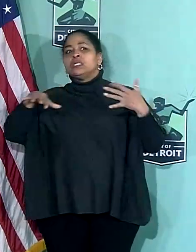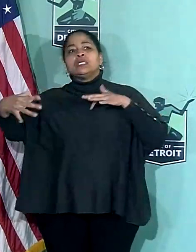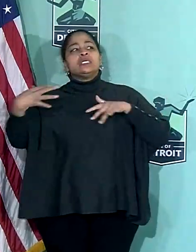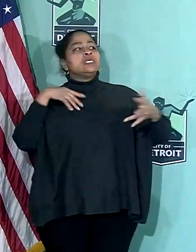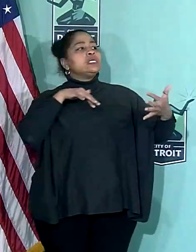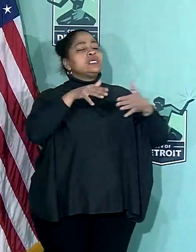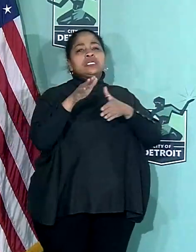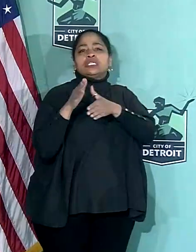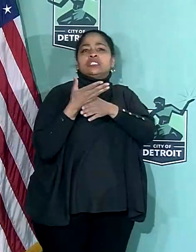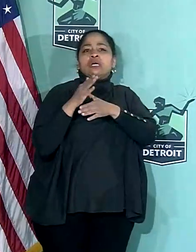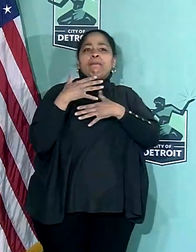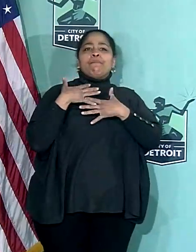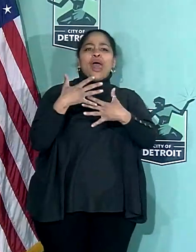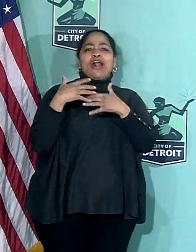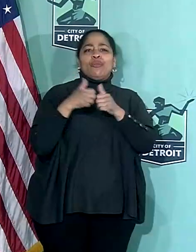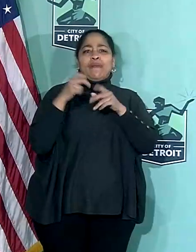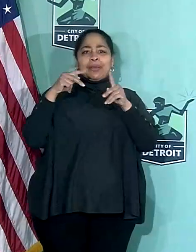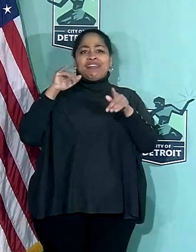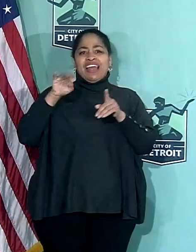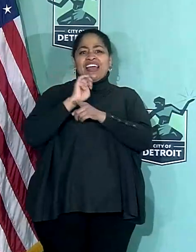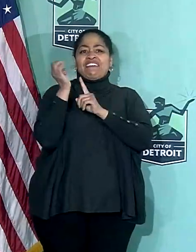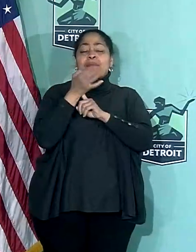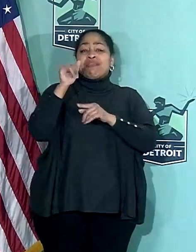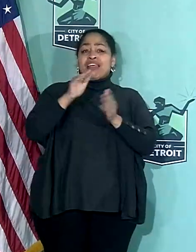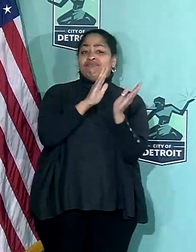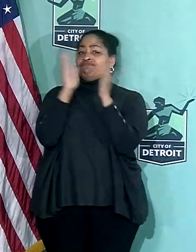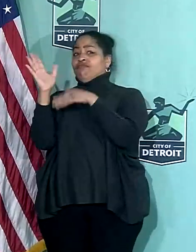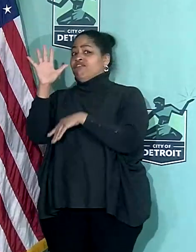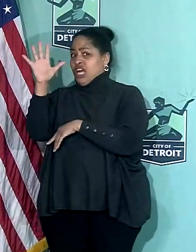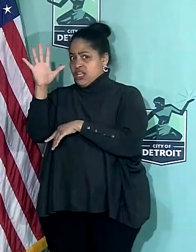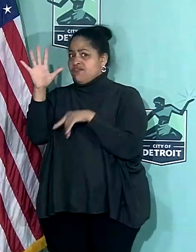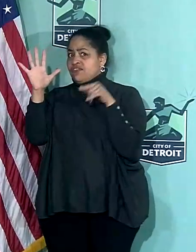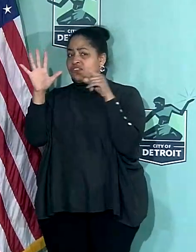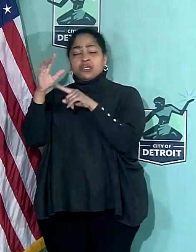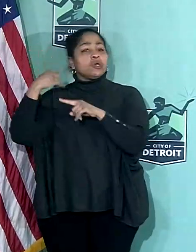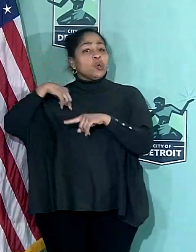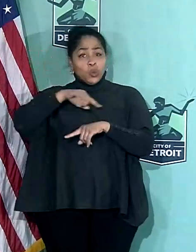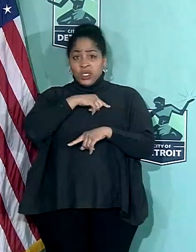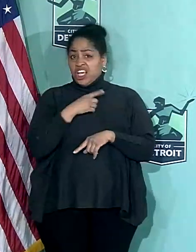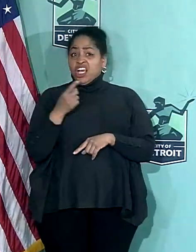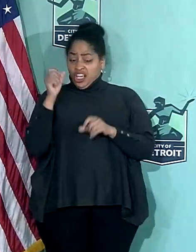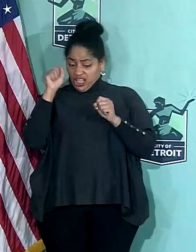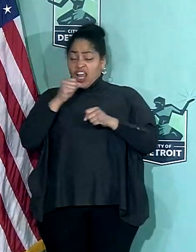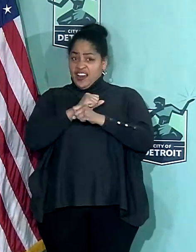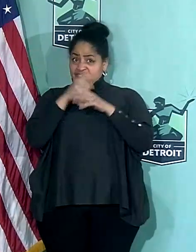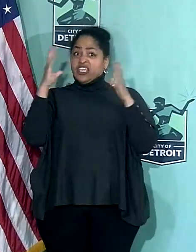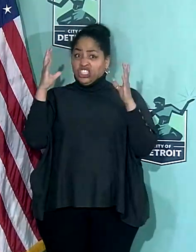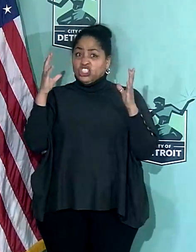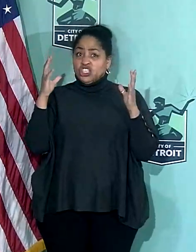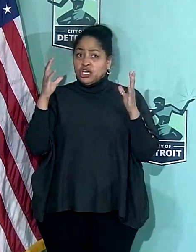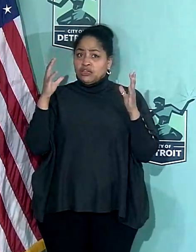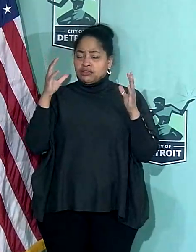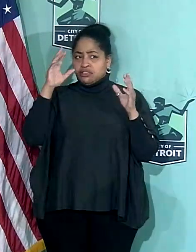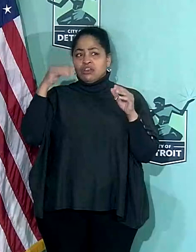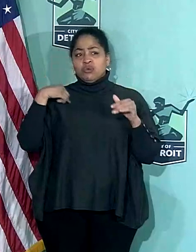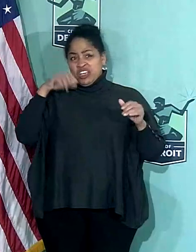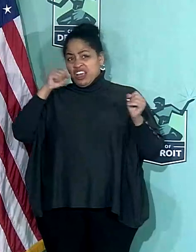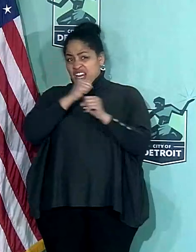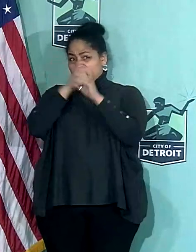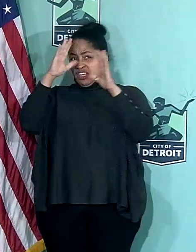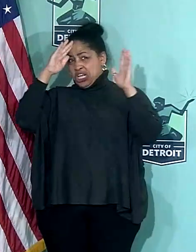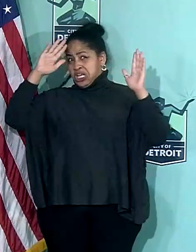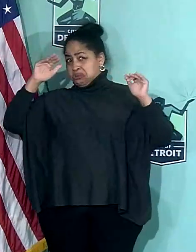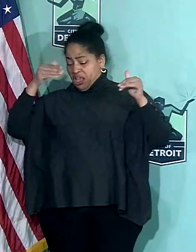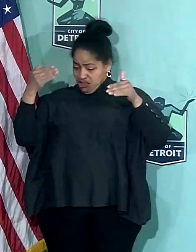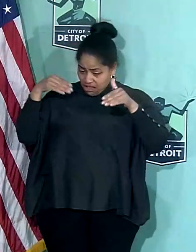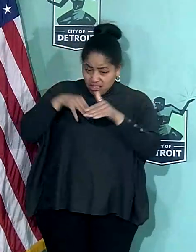breaths with folks in that environment. That's phase 5. But we could envision going into a